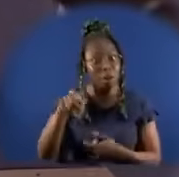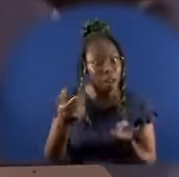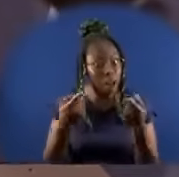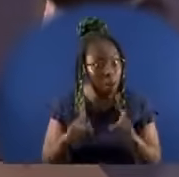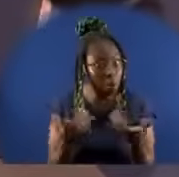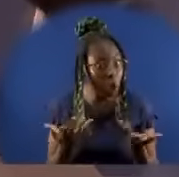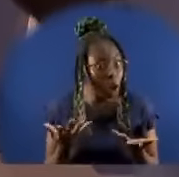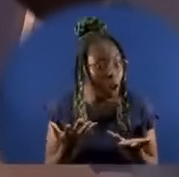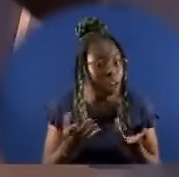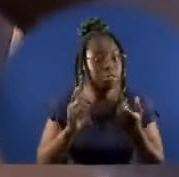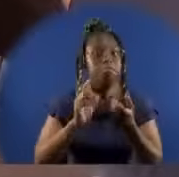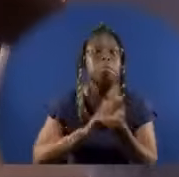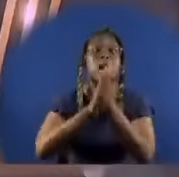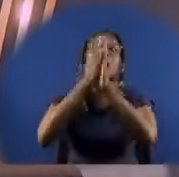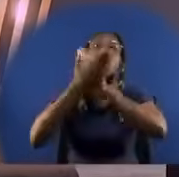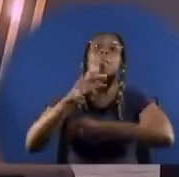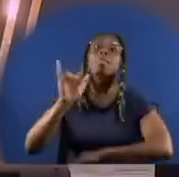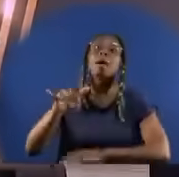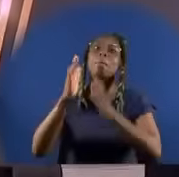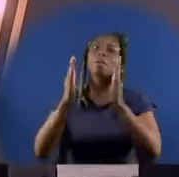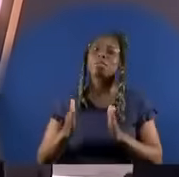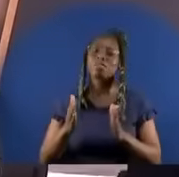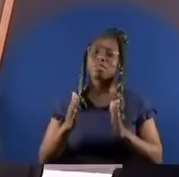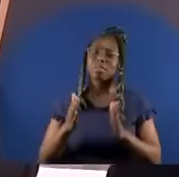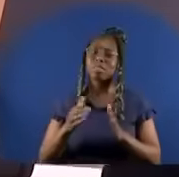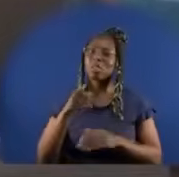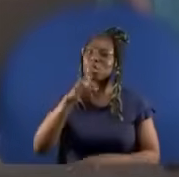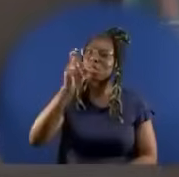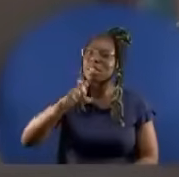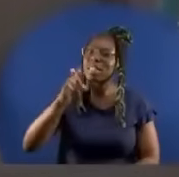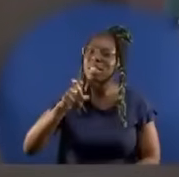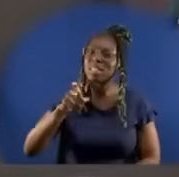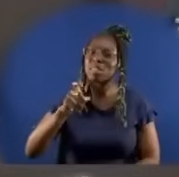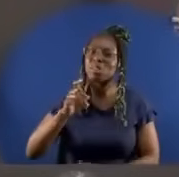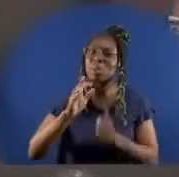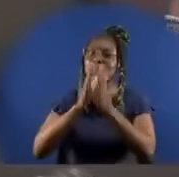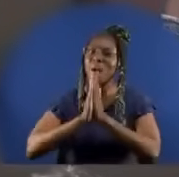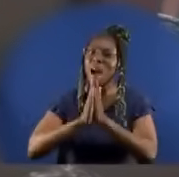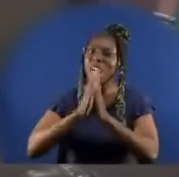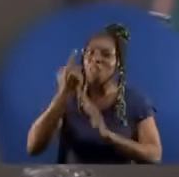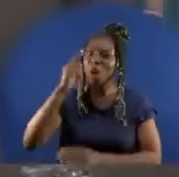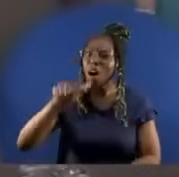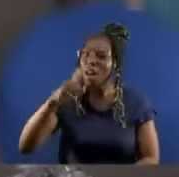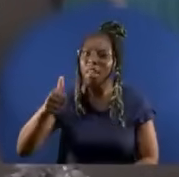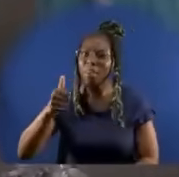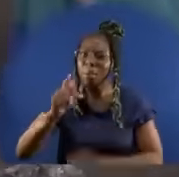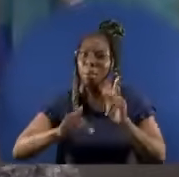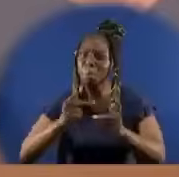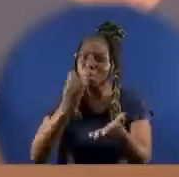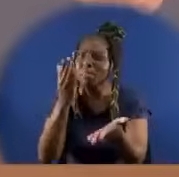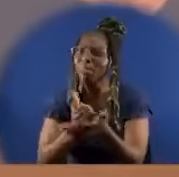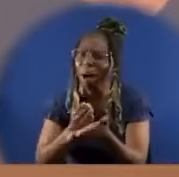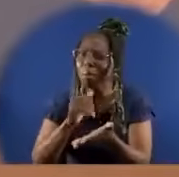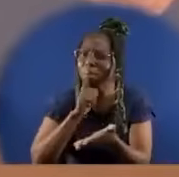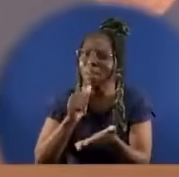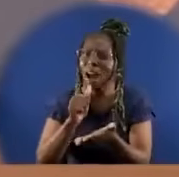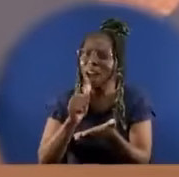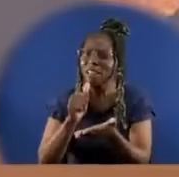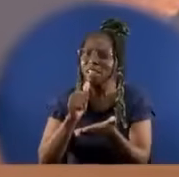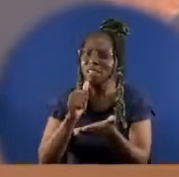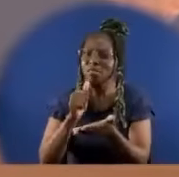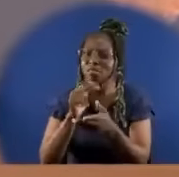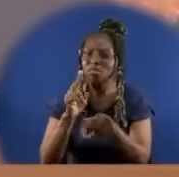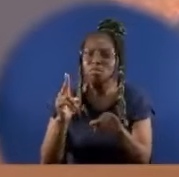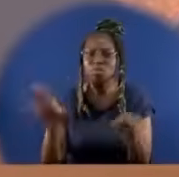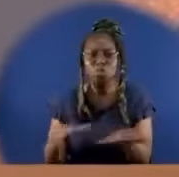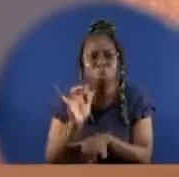Stop letting everybody pray for you and you don't pray for anybody else. I need you to start praying for somebody that God will meet them at the